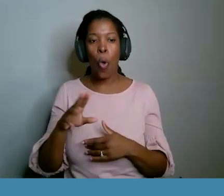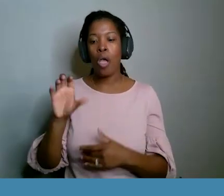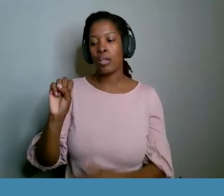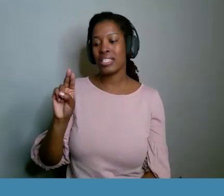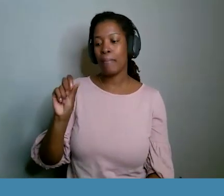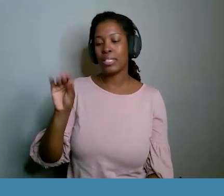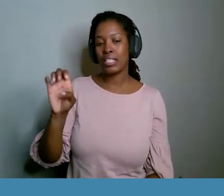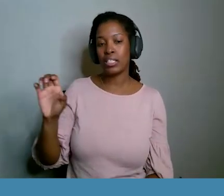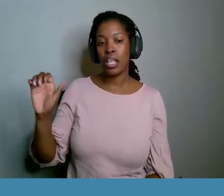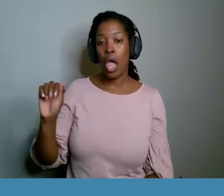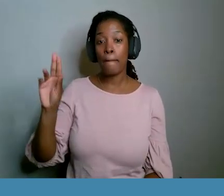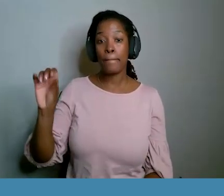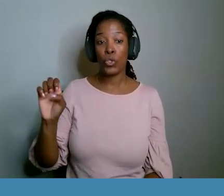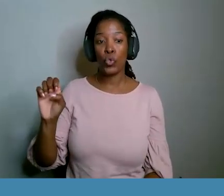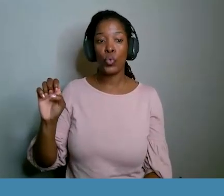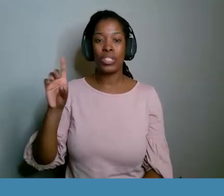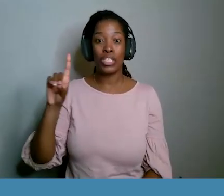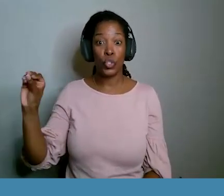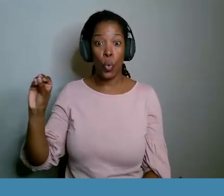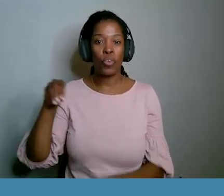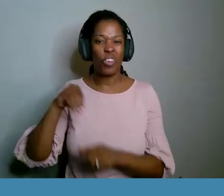Florida.